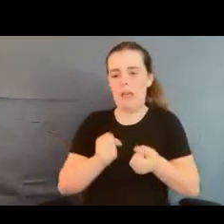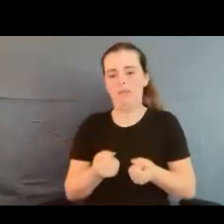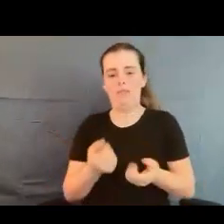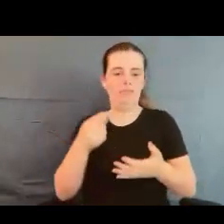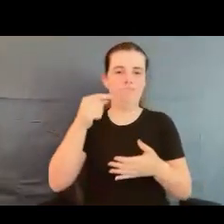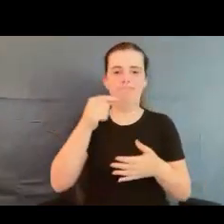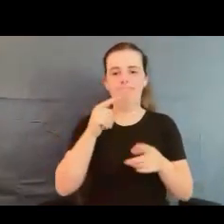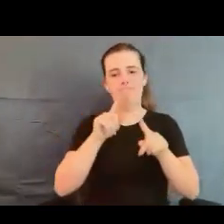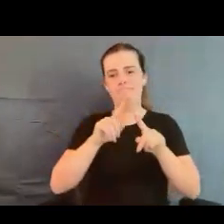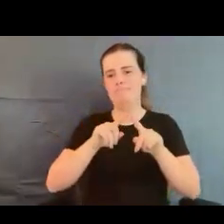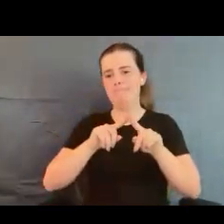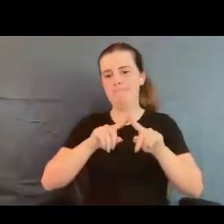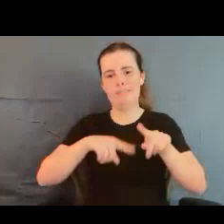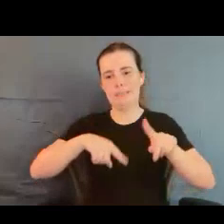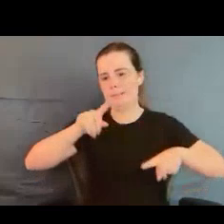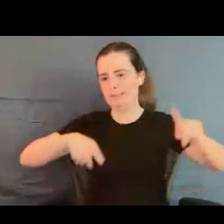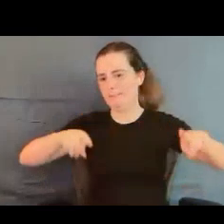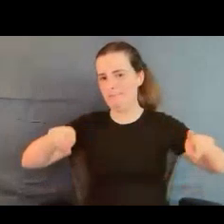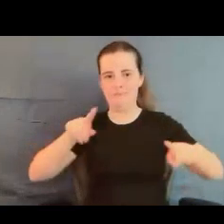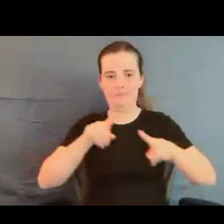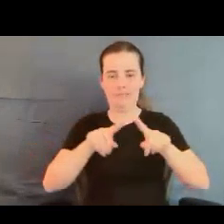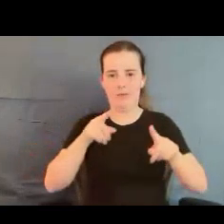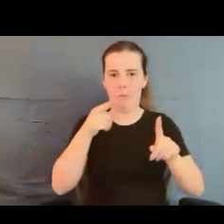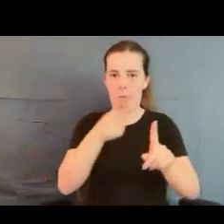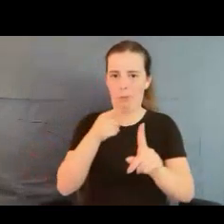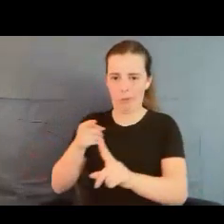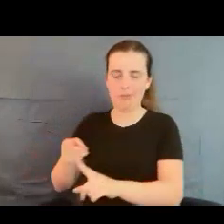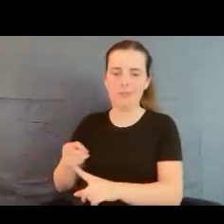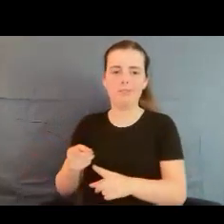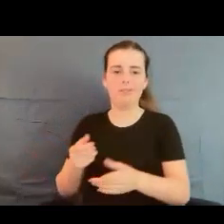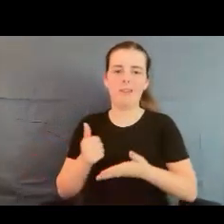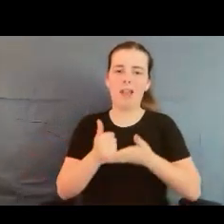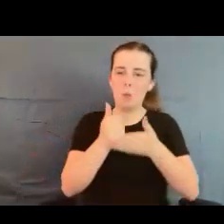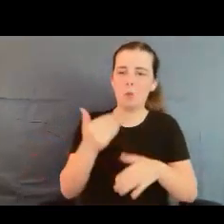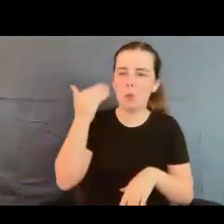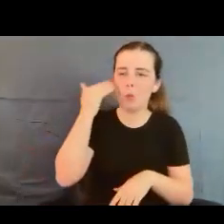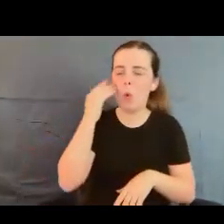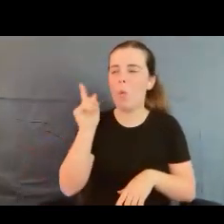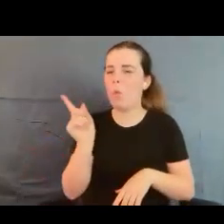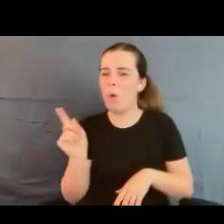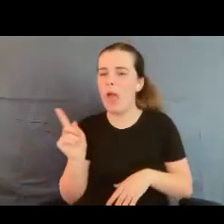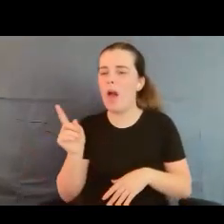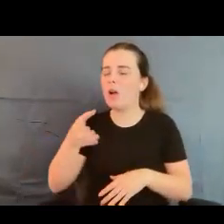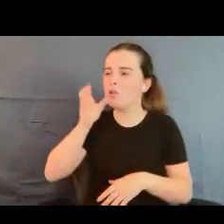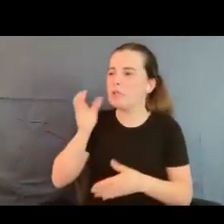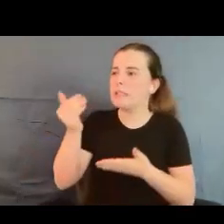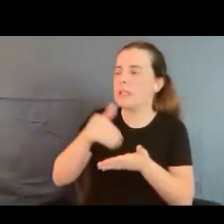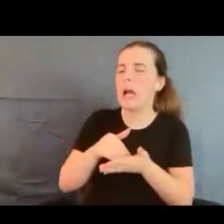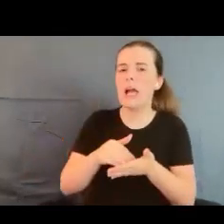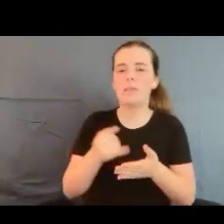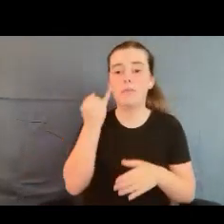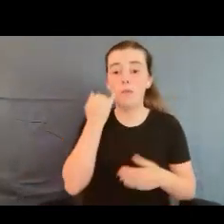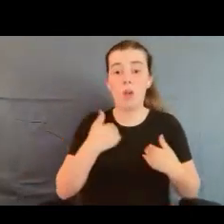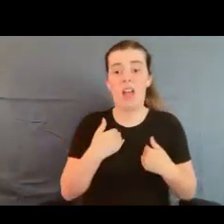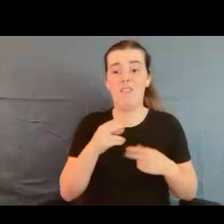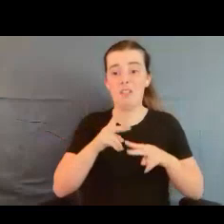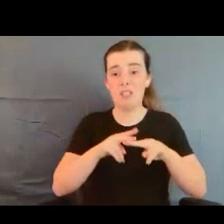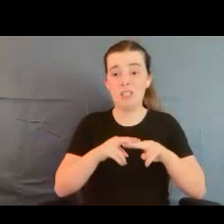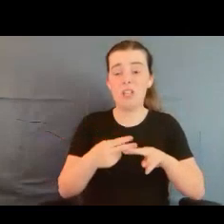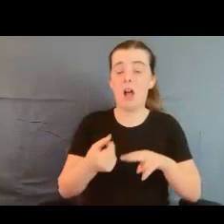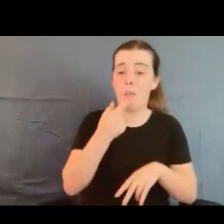with hydration, I think it's helpful to know how much you're trying to get through and where you're going to refill. And then if you're carrying salt pills on you, about how